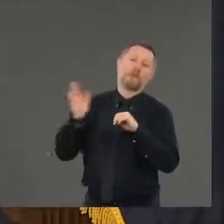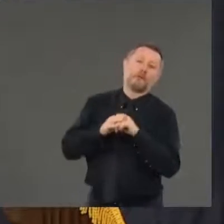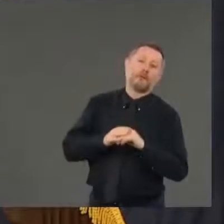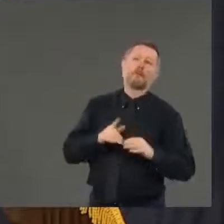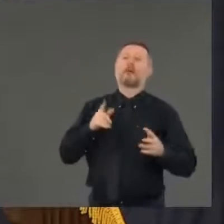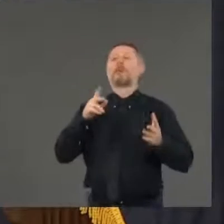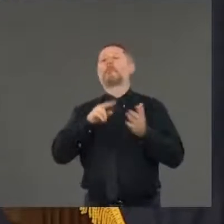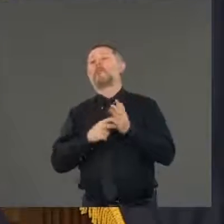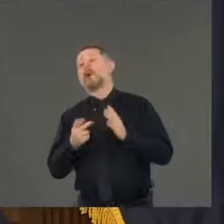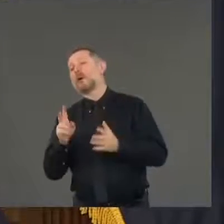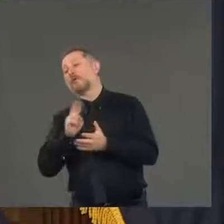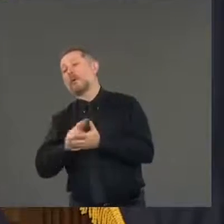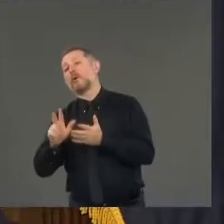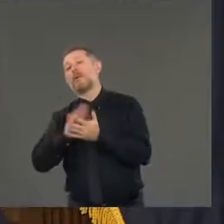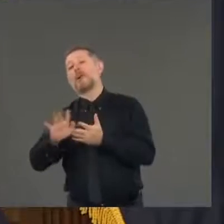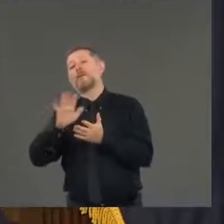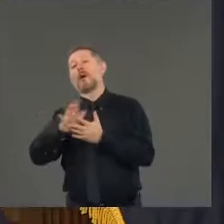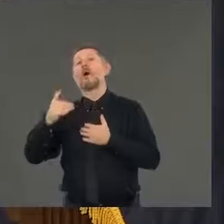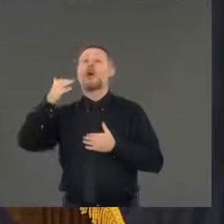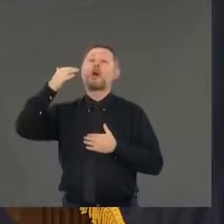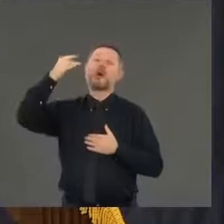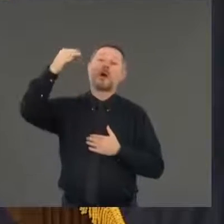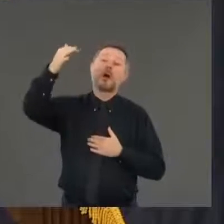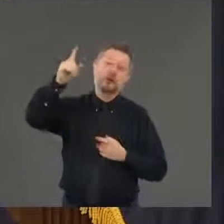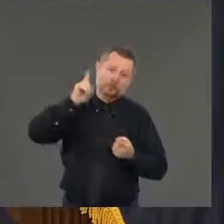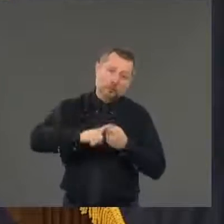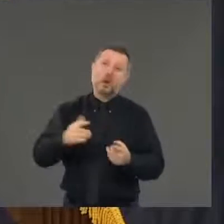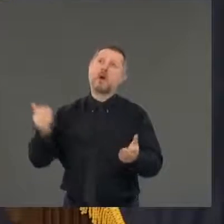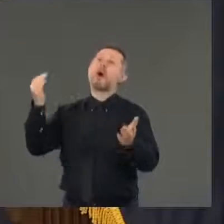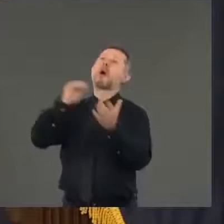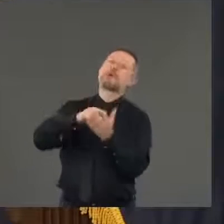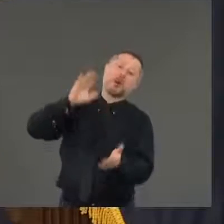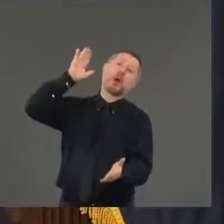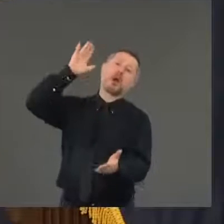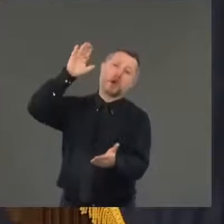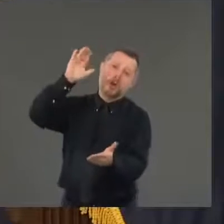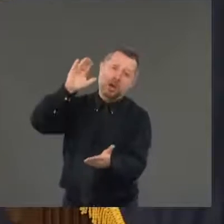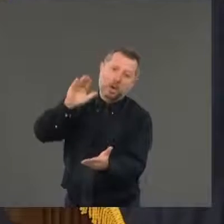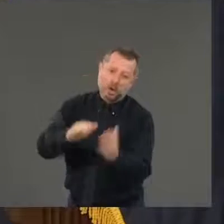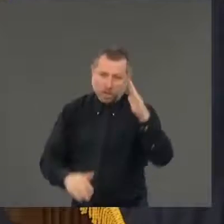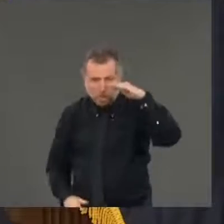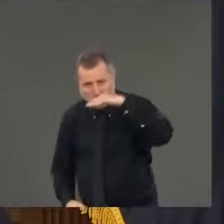weeks of extraordinary effort to bring it down. Better than